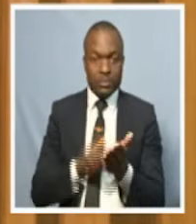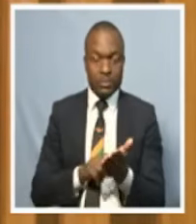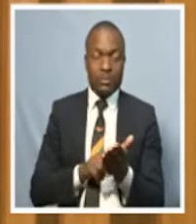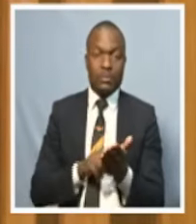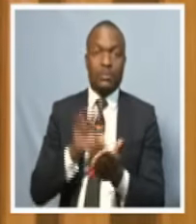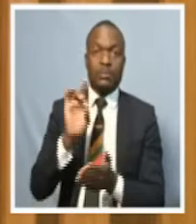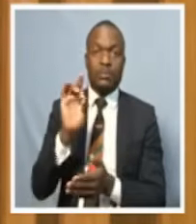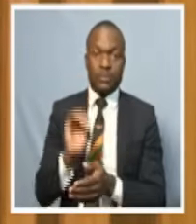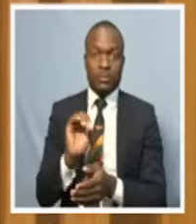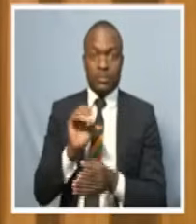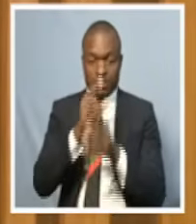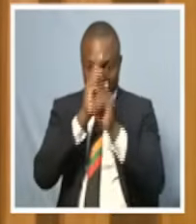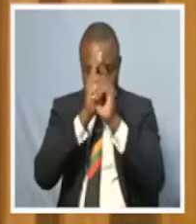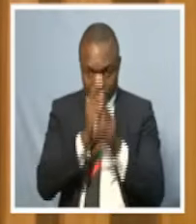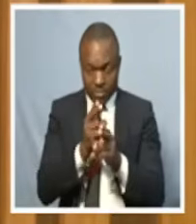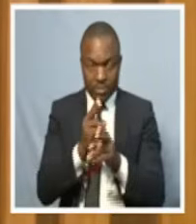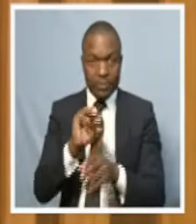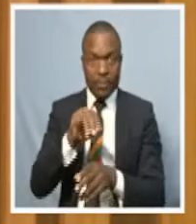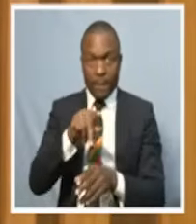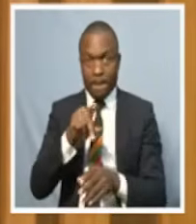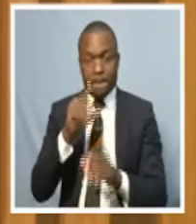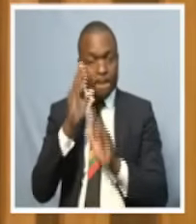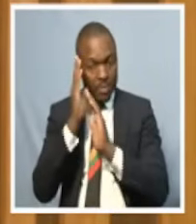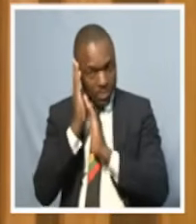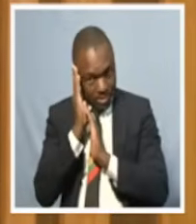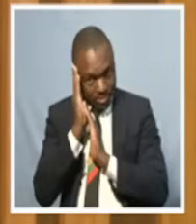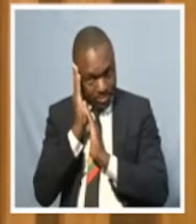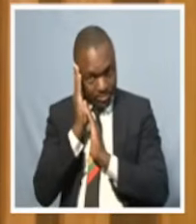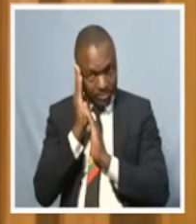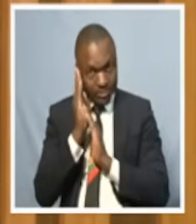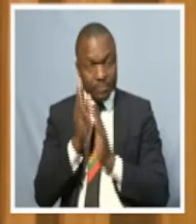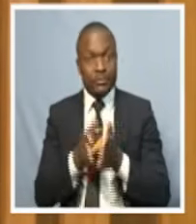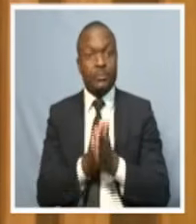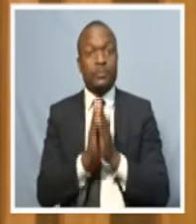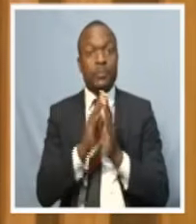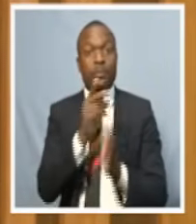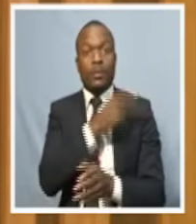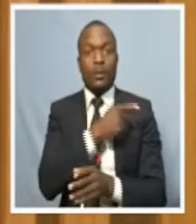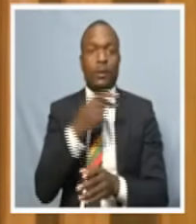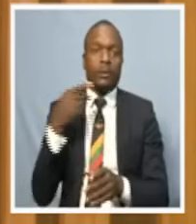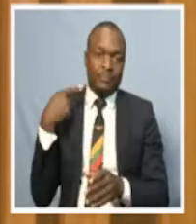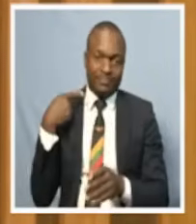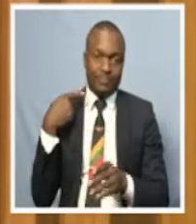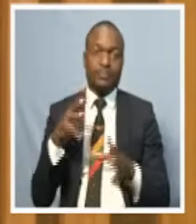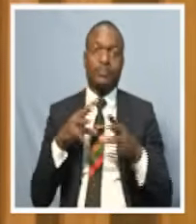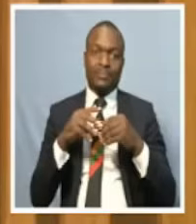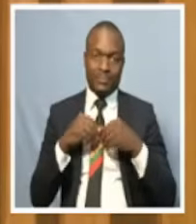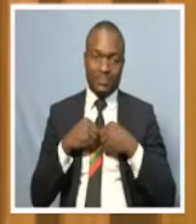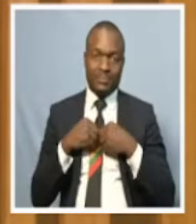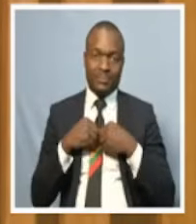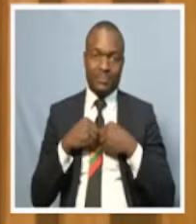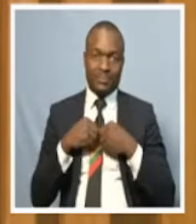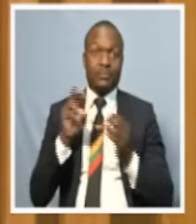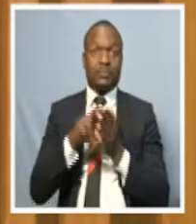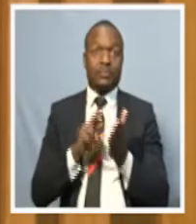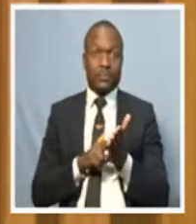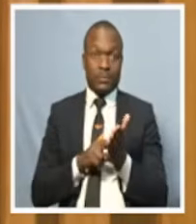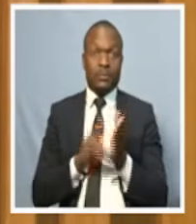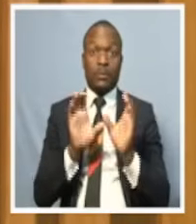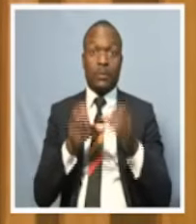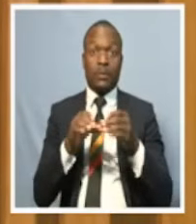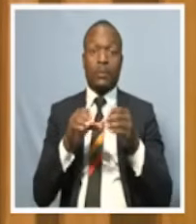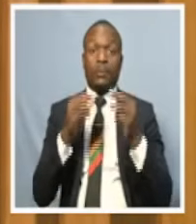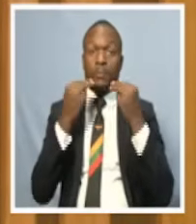expect Mulowezi Member of Parliament, Mr. Raphael Mavenga, urging the House to adopt the report of the Committee on Media Information